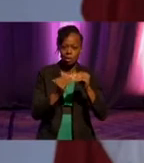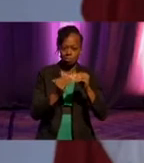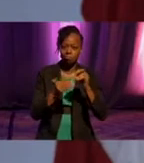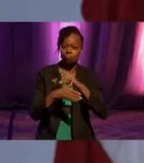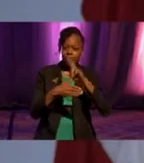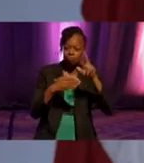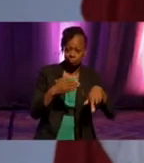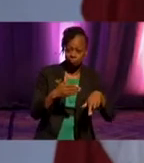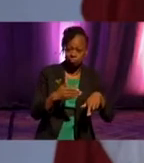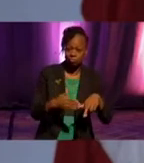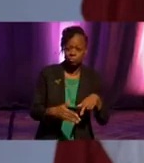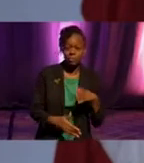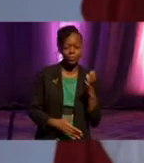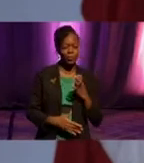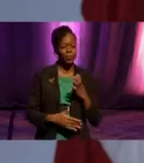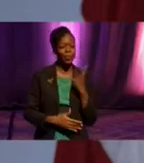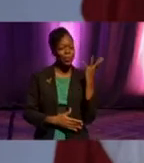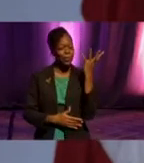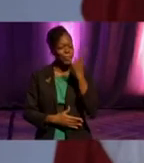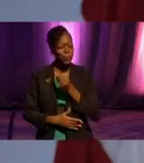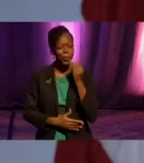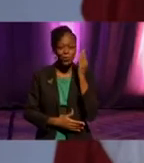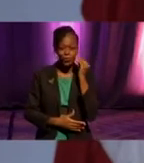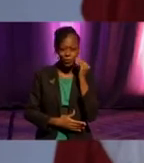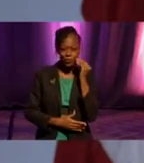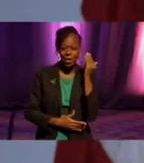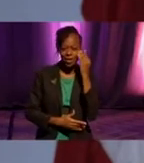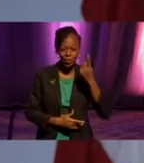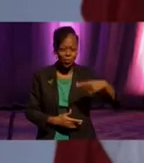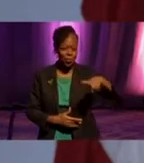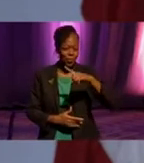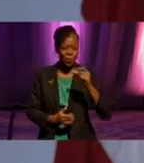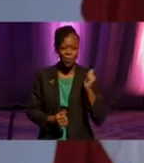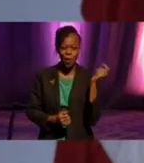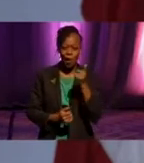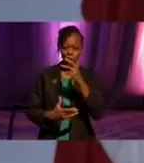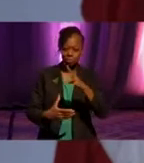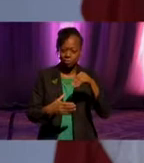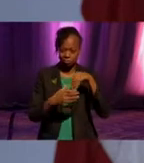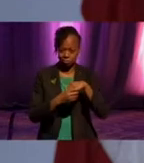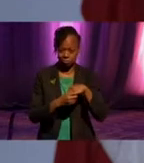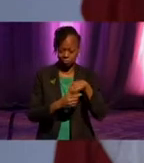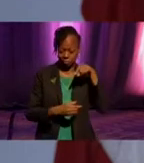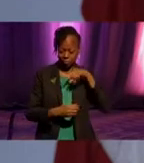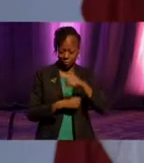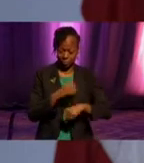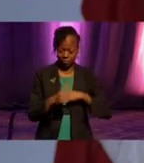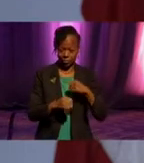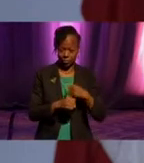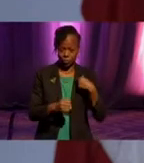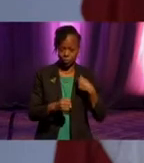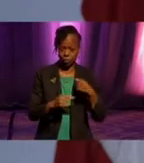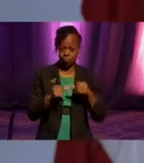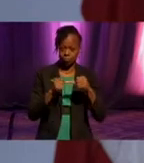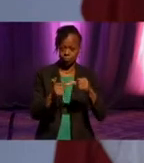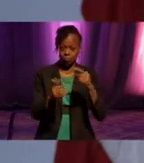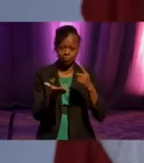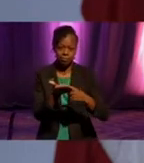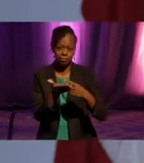beautiful experience that I know so many of us have been able to be a part of. This year, we are convening to talk about our village